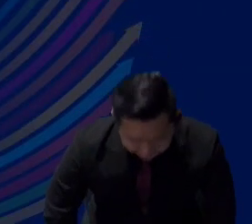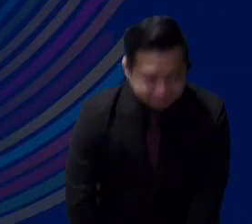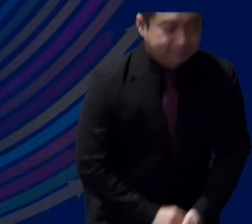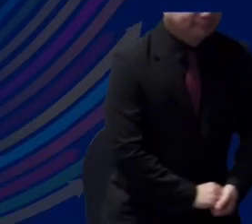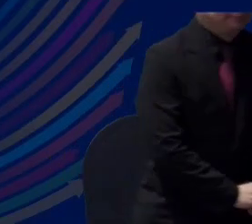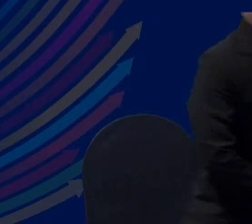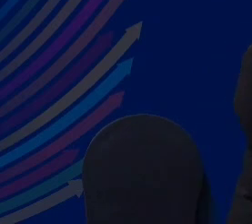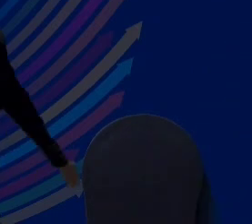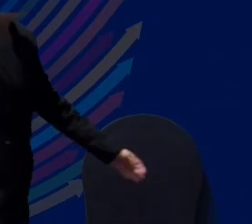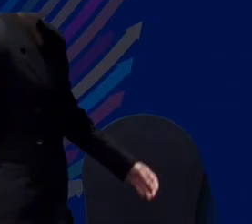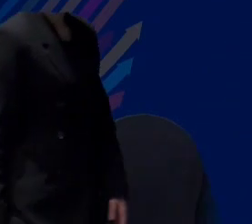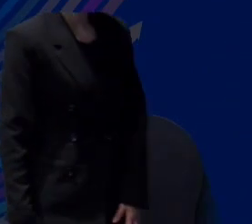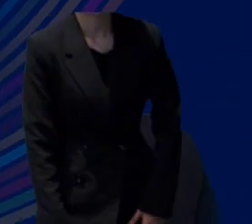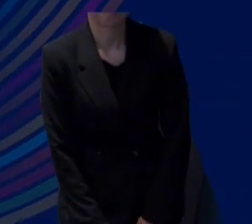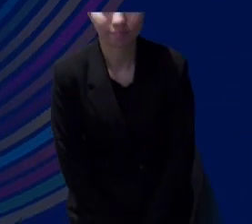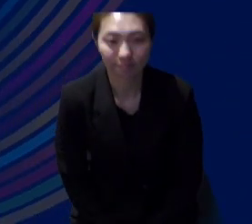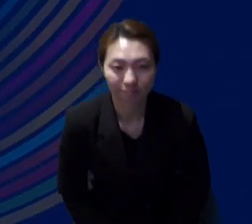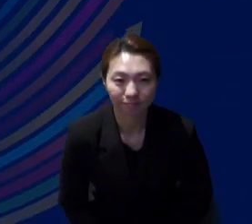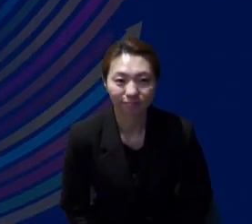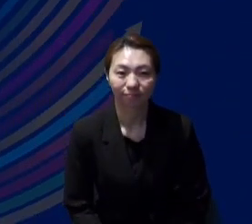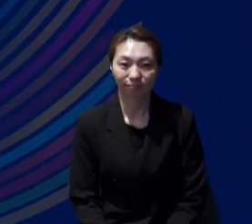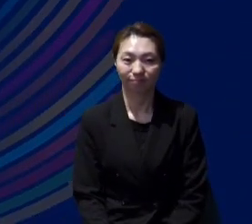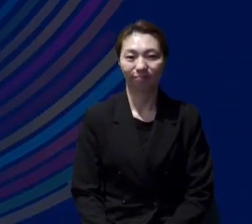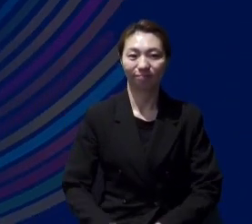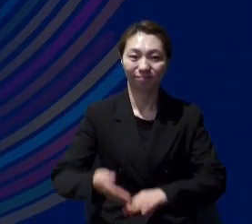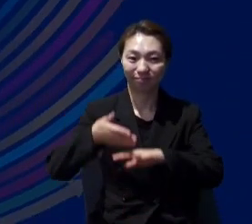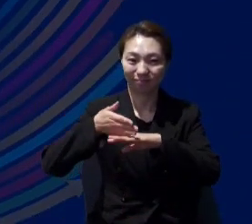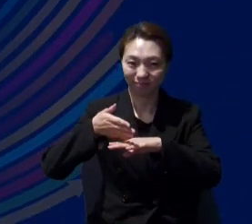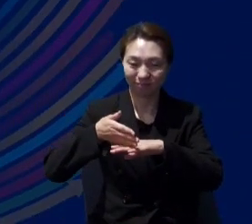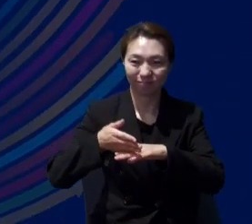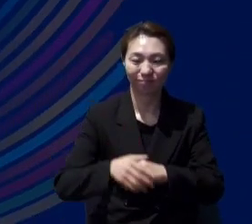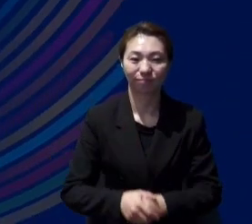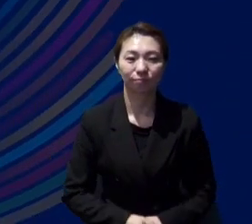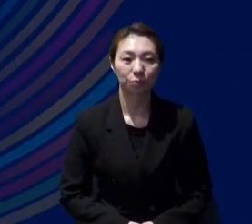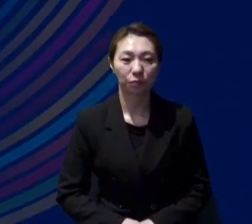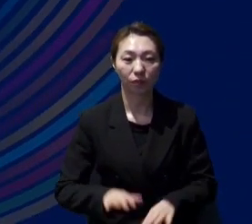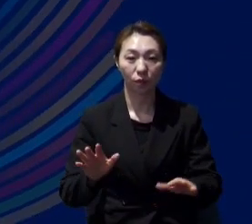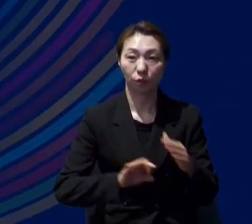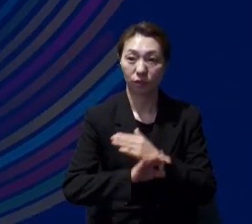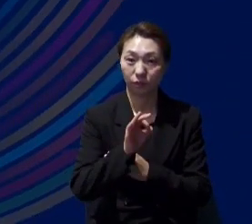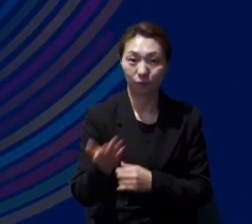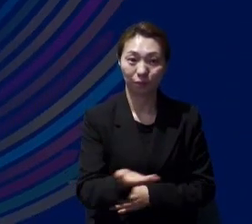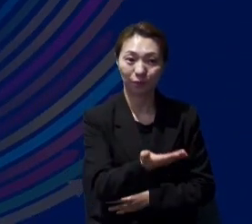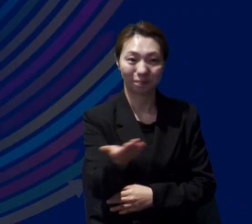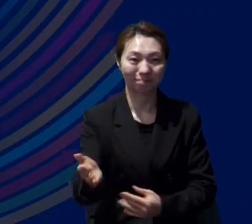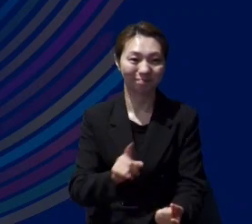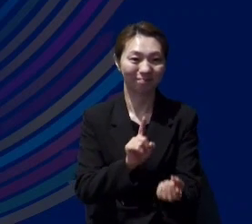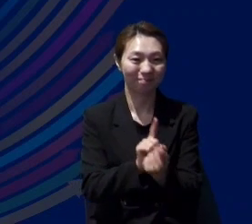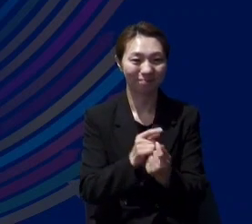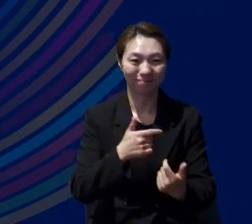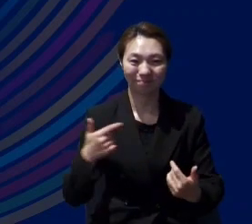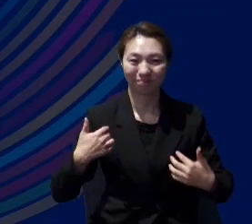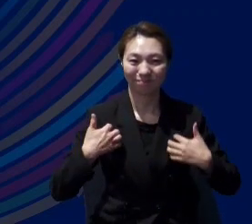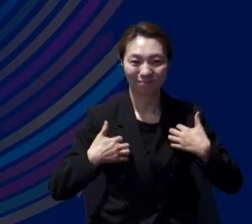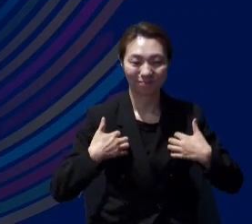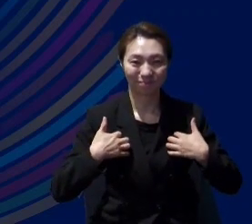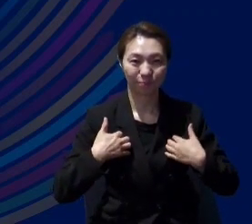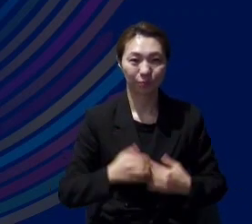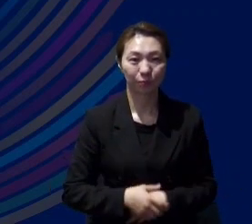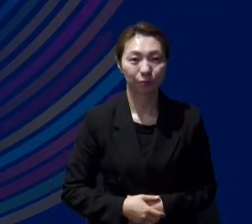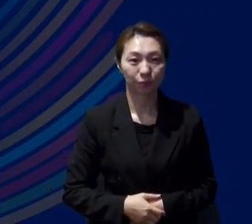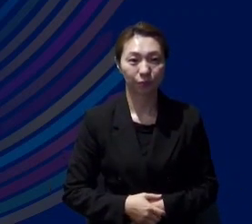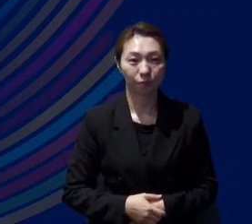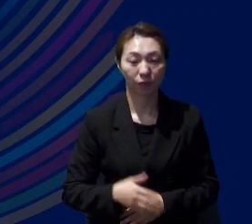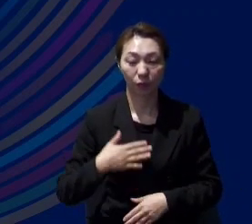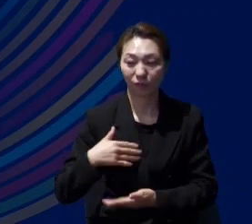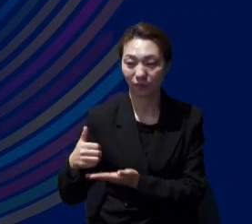Thank you. I'm really excited to be speaking with all of you this morning. Thank you very much to the organizers for the invitation, and also